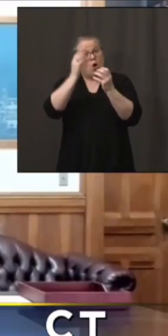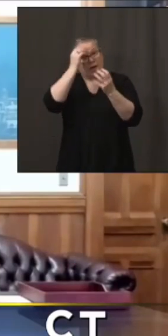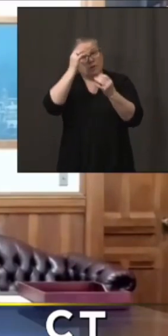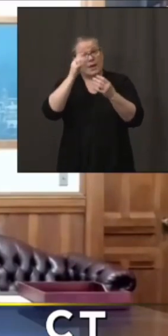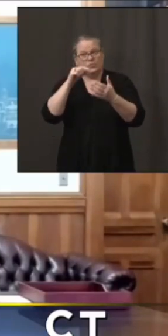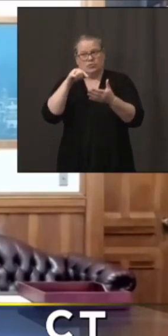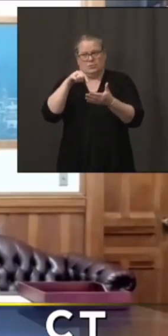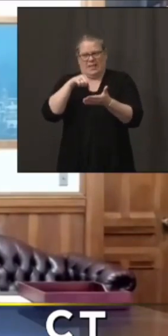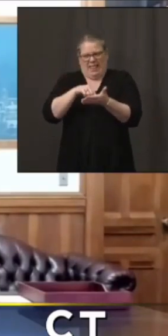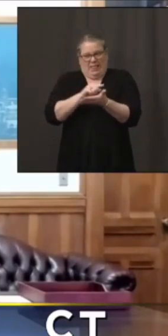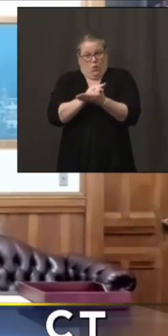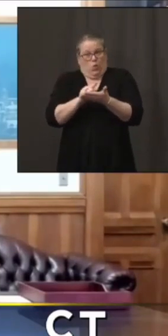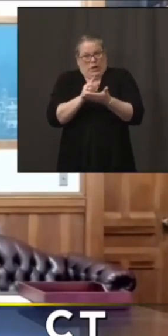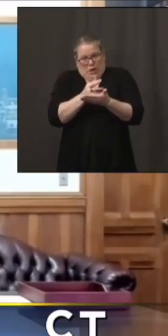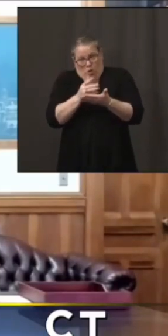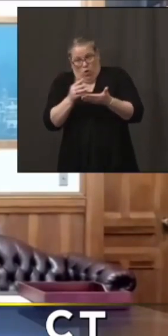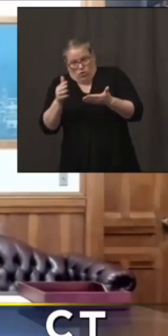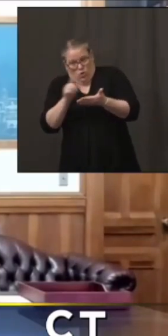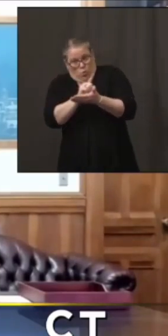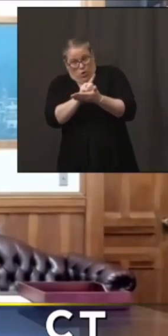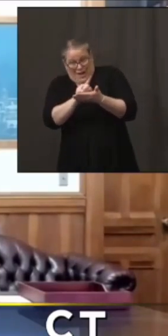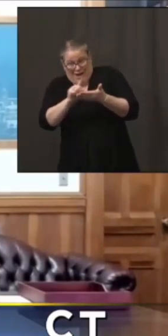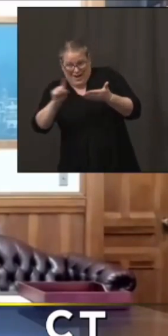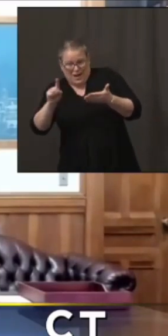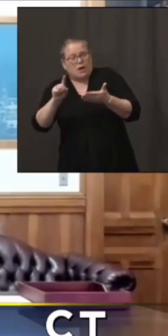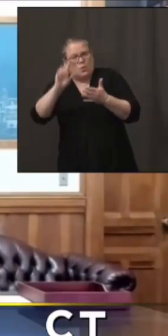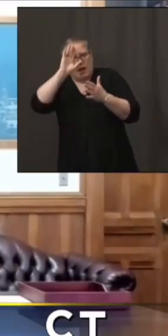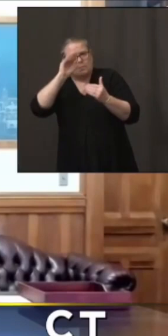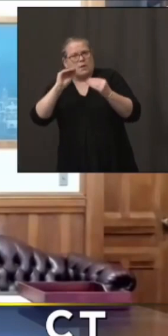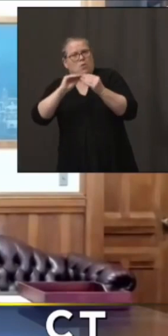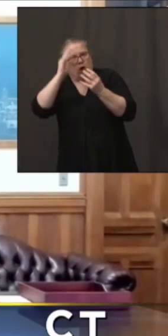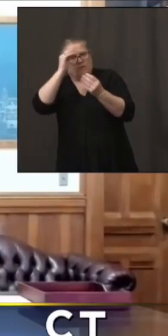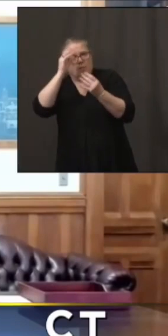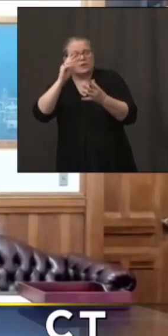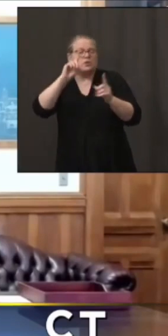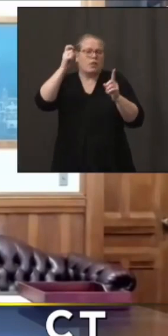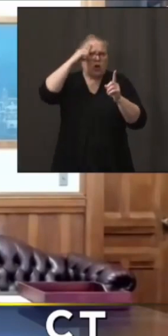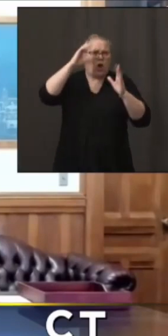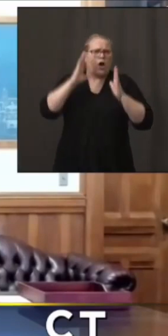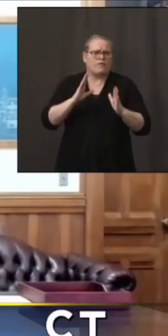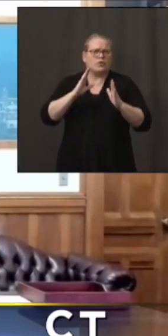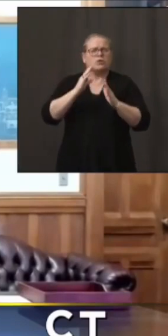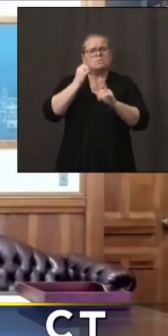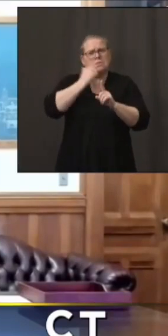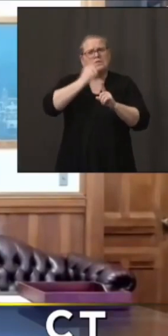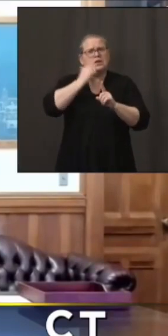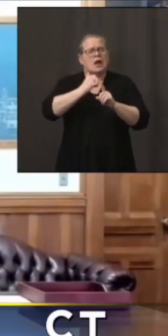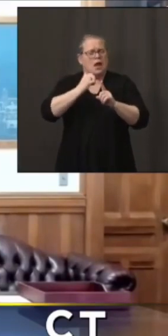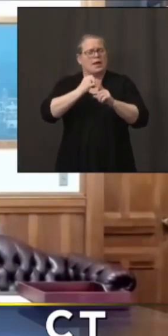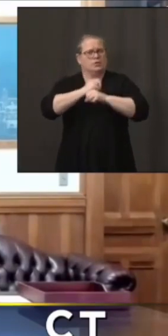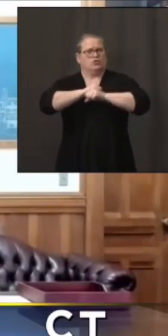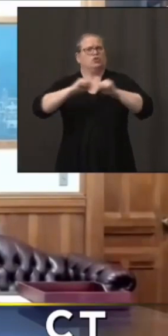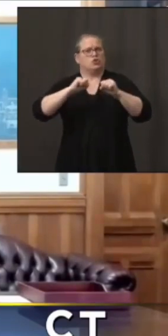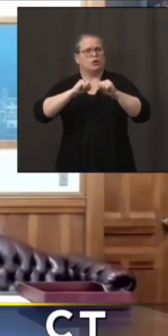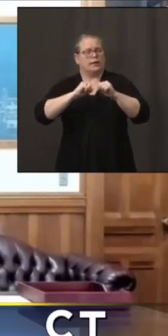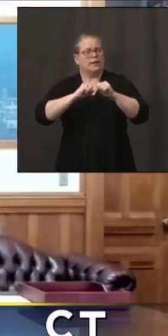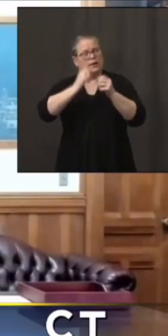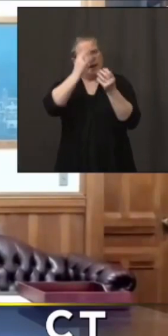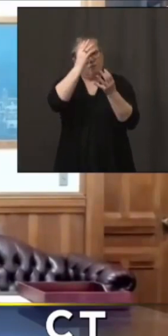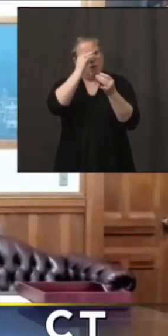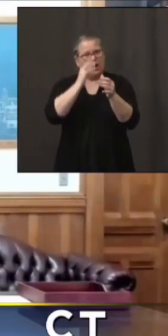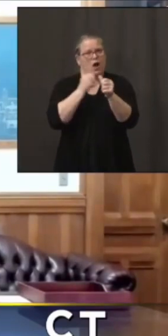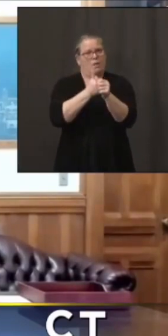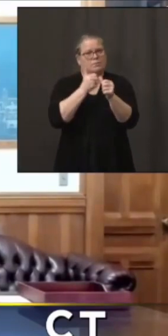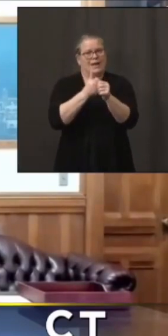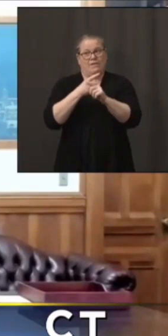goes along, as I said earlier, and the governor will be receiving daily security briefings from Commissioner Ravella for the rest of the week,